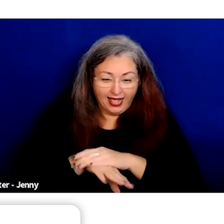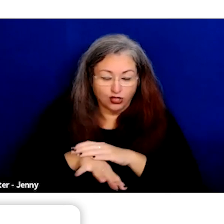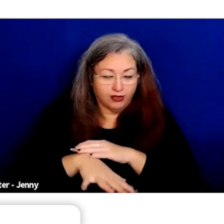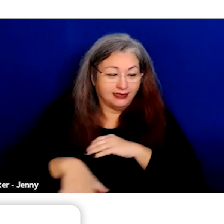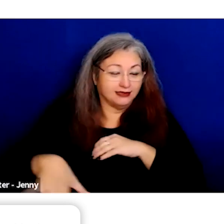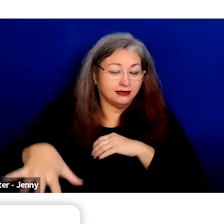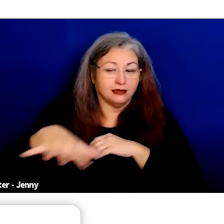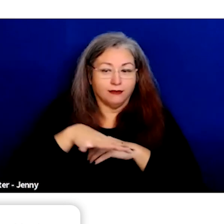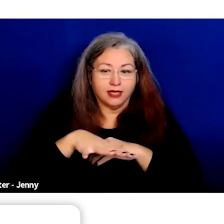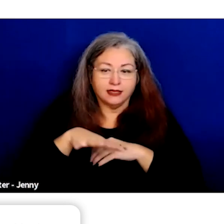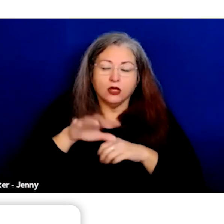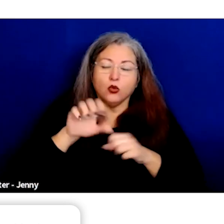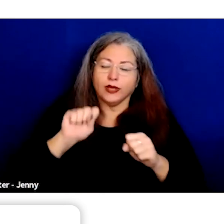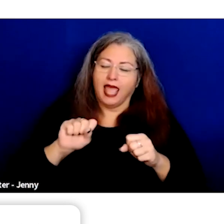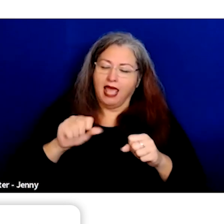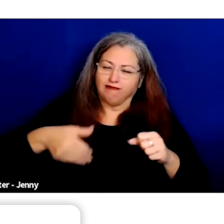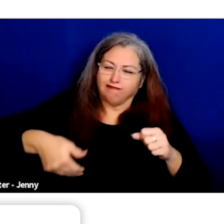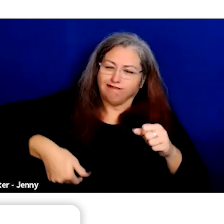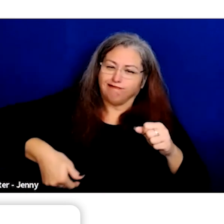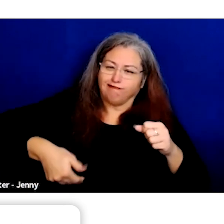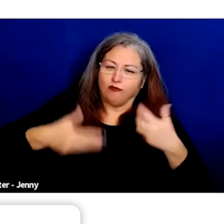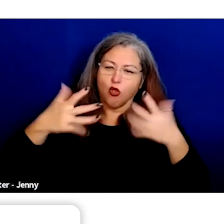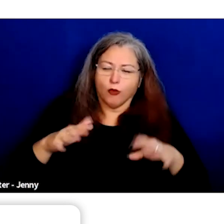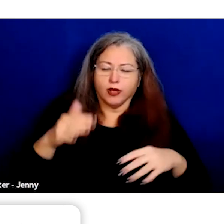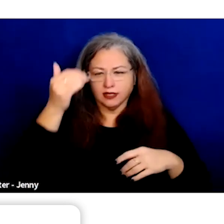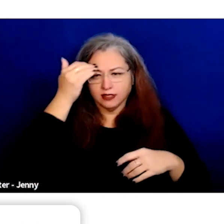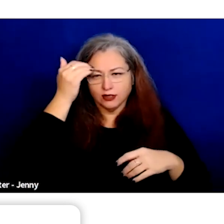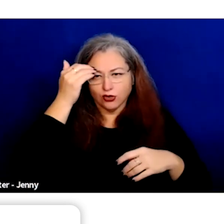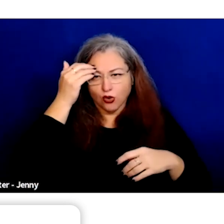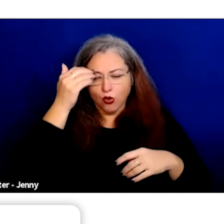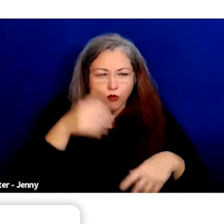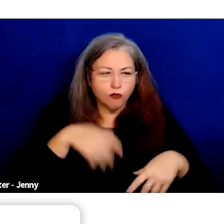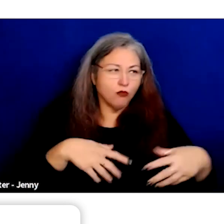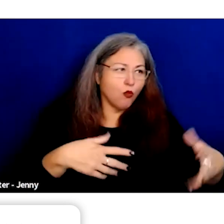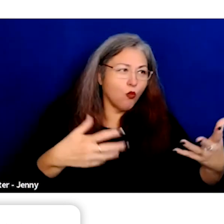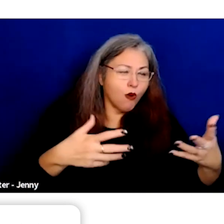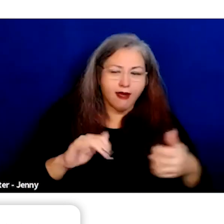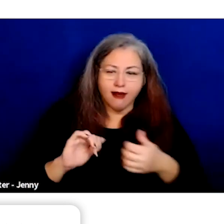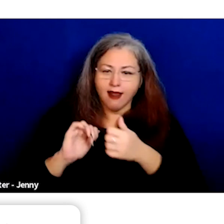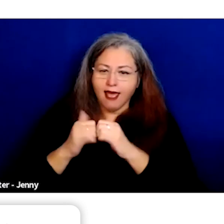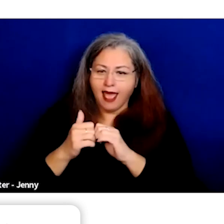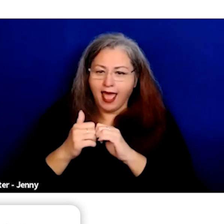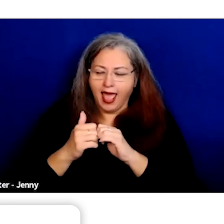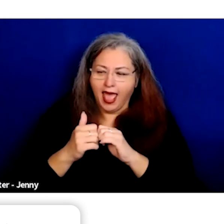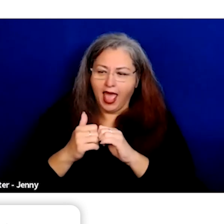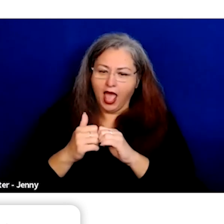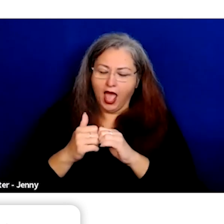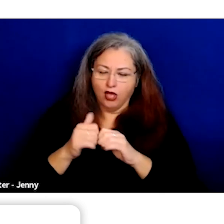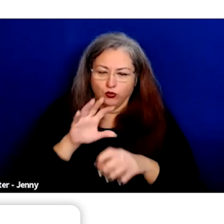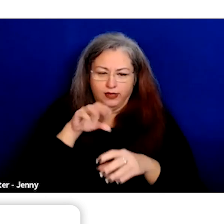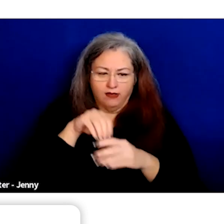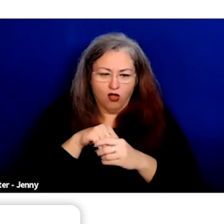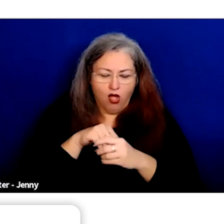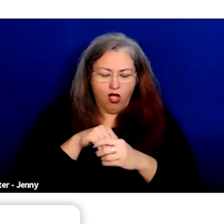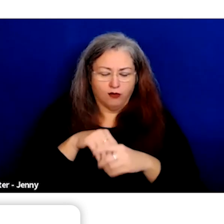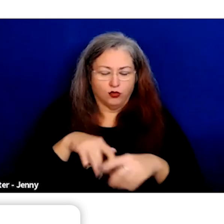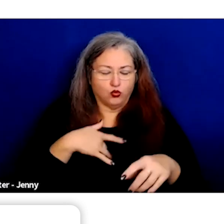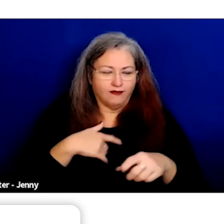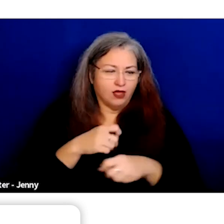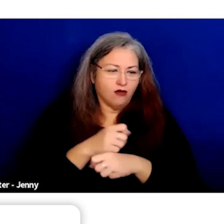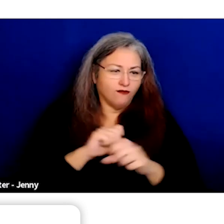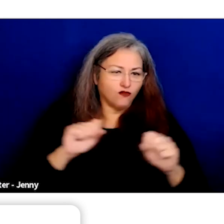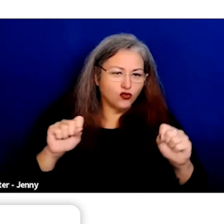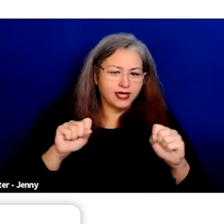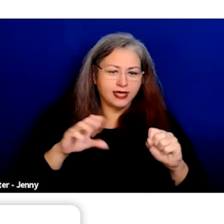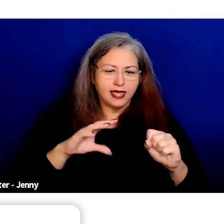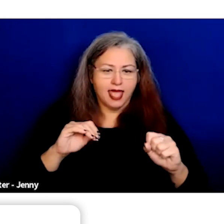to intuitively know what and how we can start to be in space where we're free and nourished